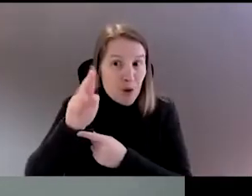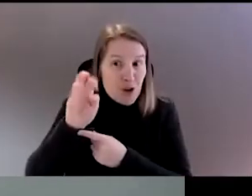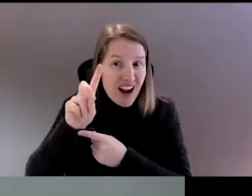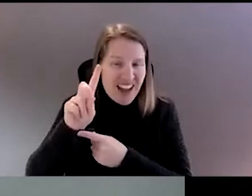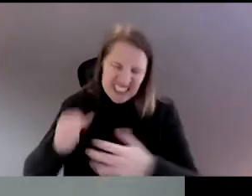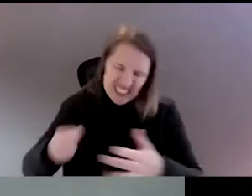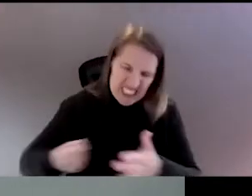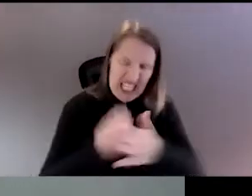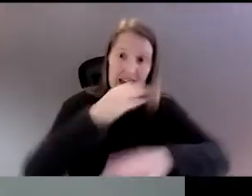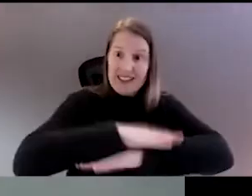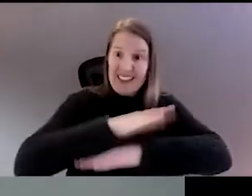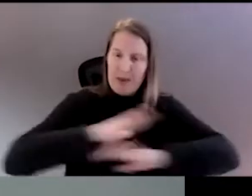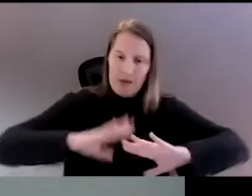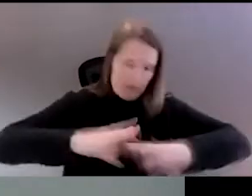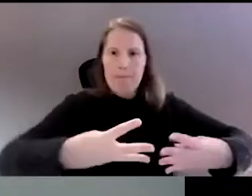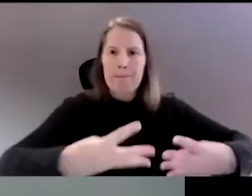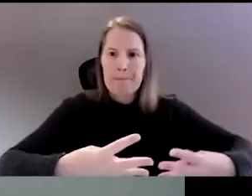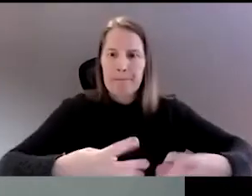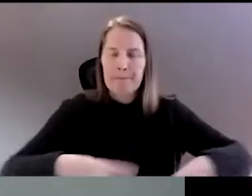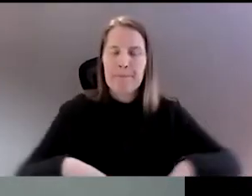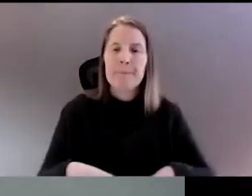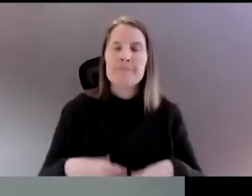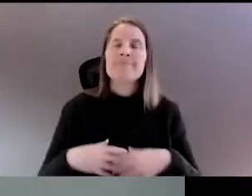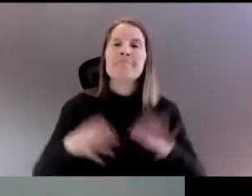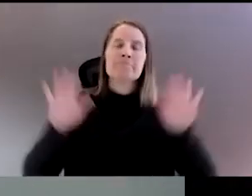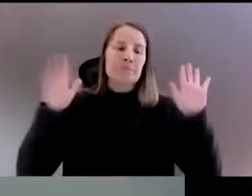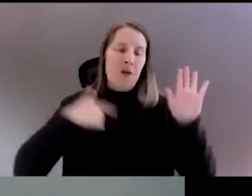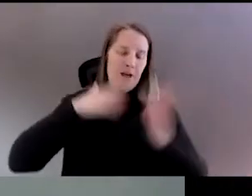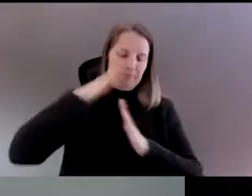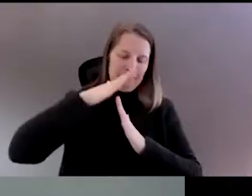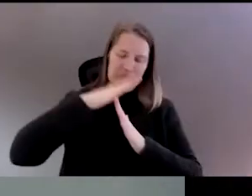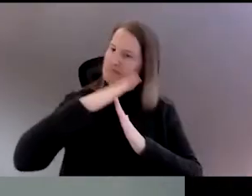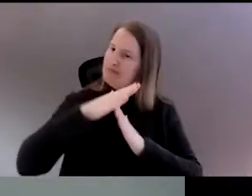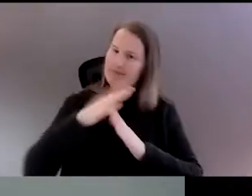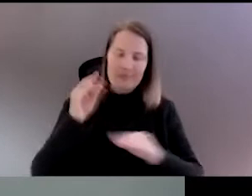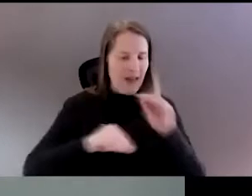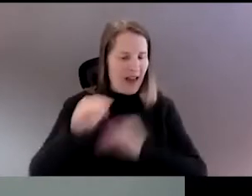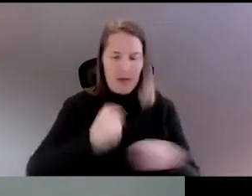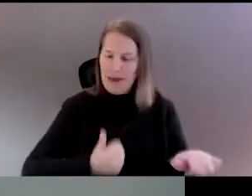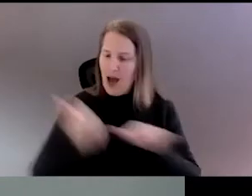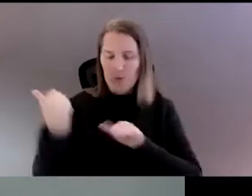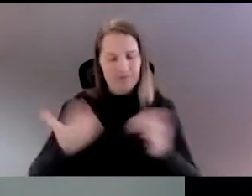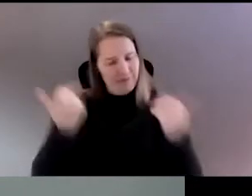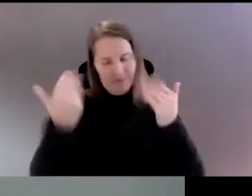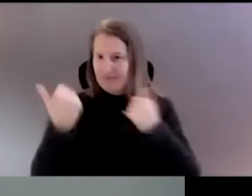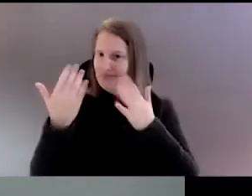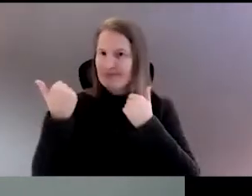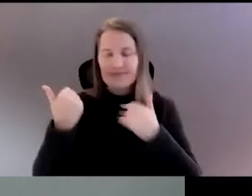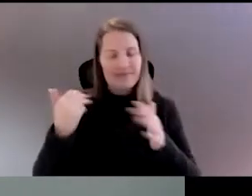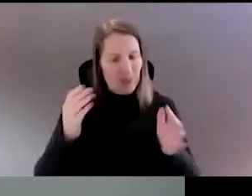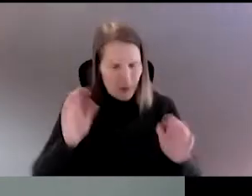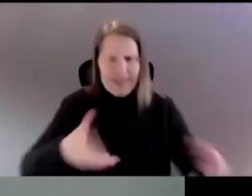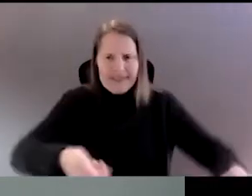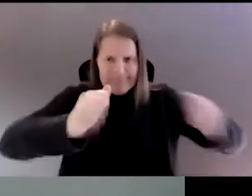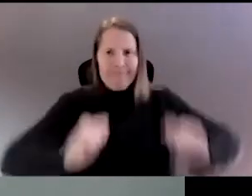restaurant. So at that point, I said, okay, folks, let's pack up, time to go. And we straightened up the table and left and got